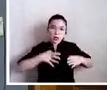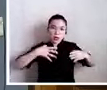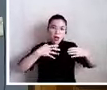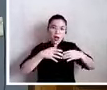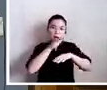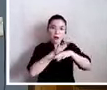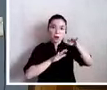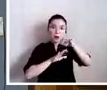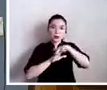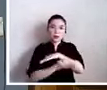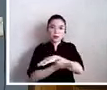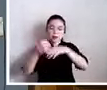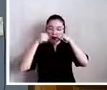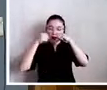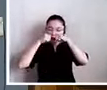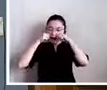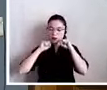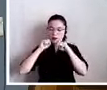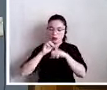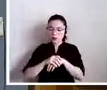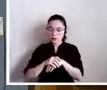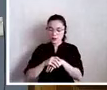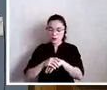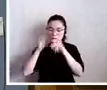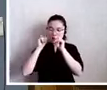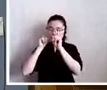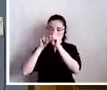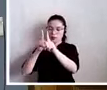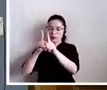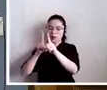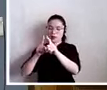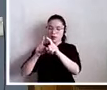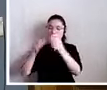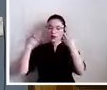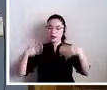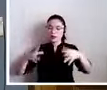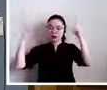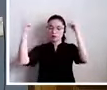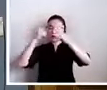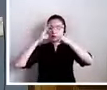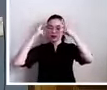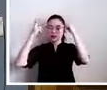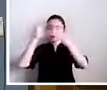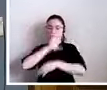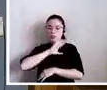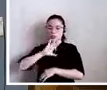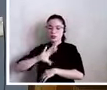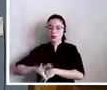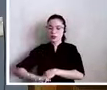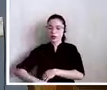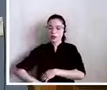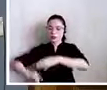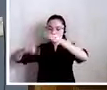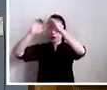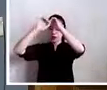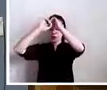them in their sorrow. Let us pray to the Lord. Let us be victorious in Christ, O Father.